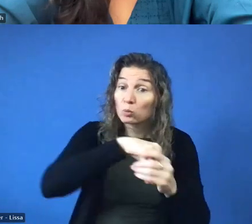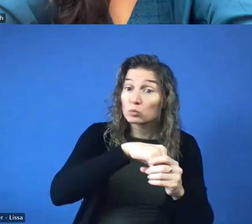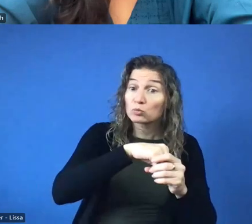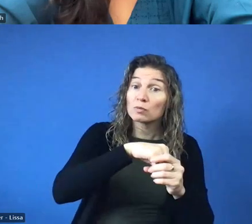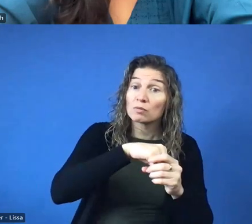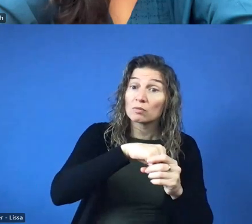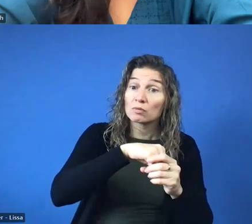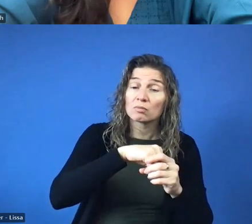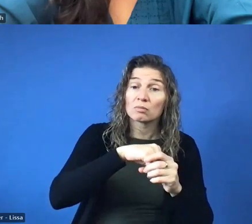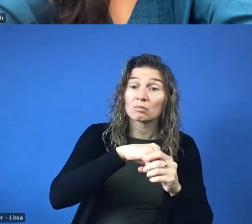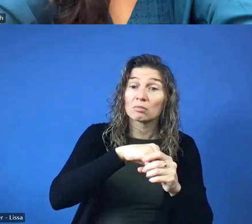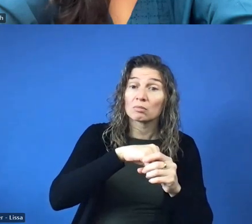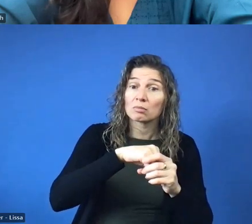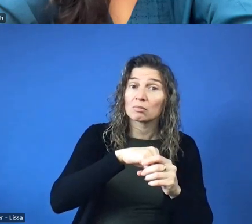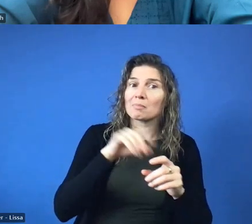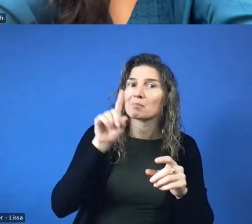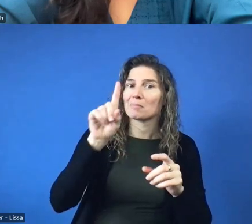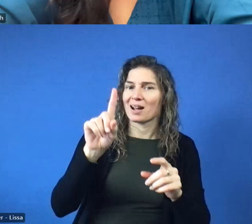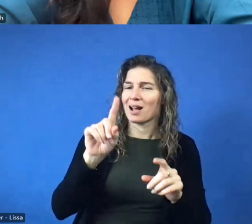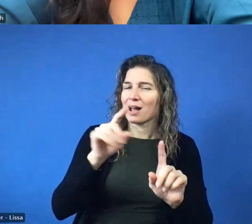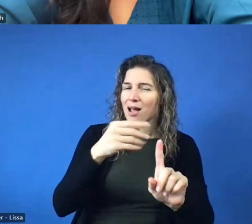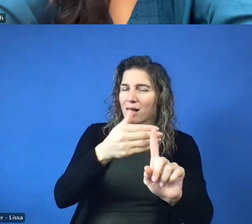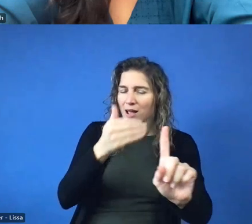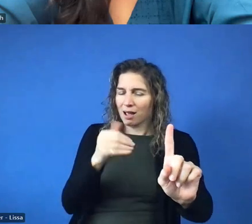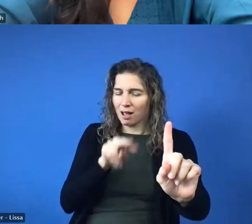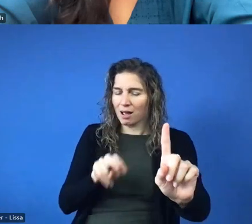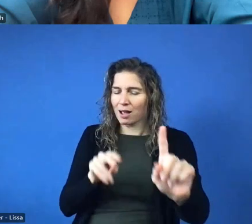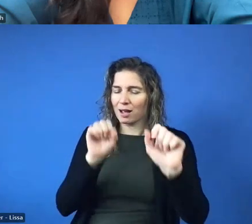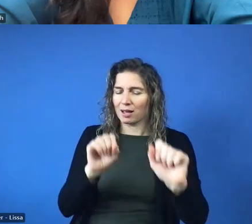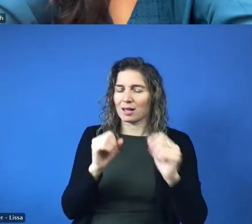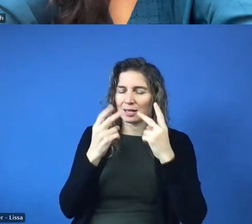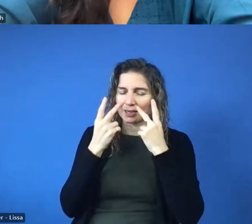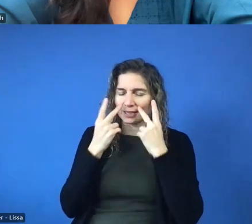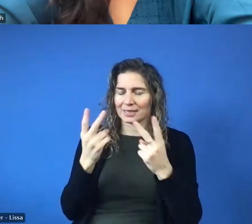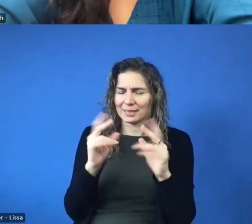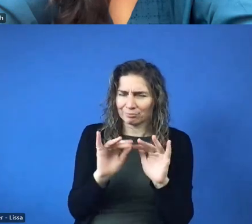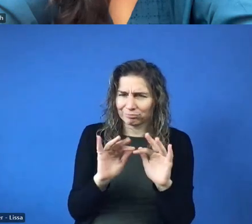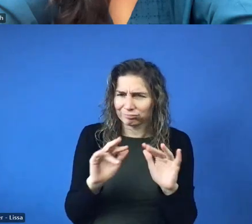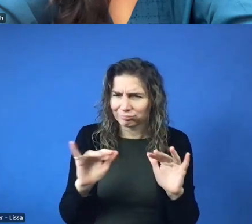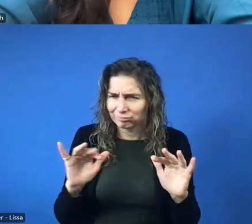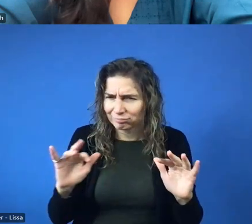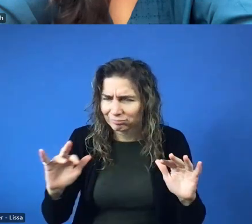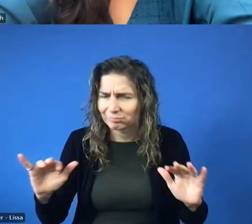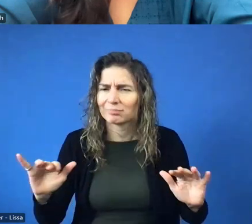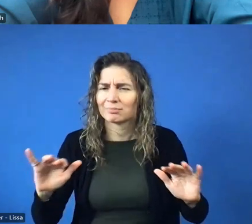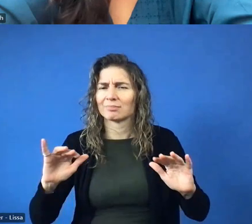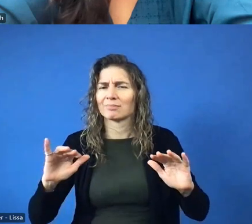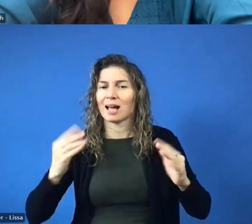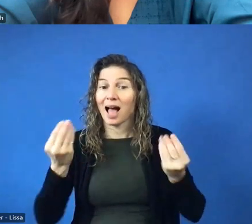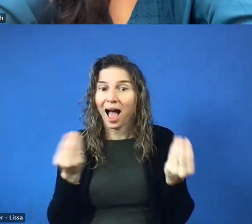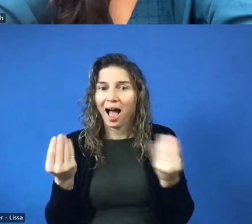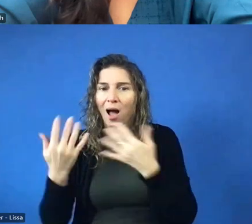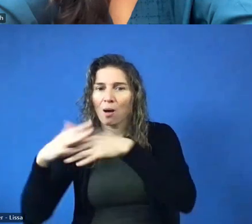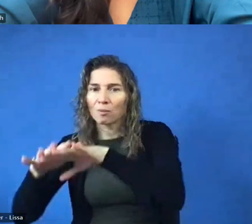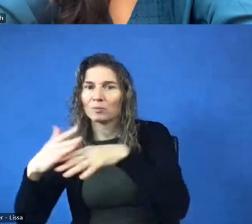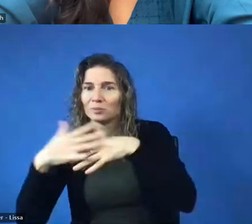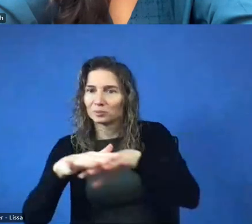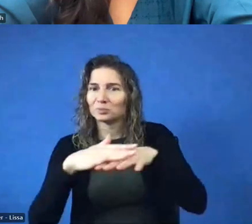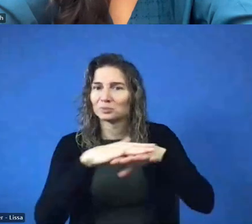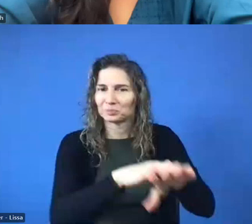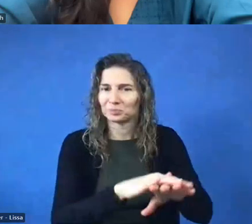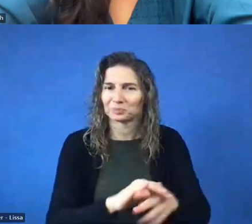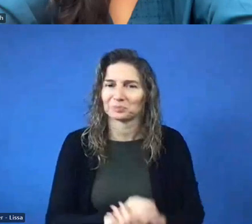to implement all together. And then I go to the last speaker of